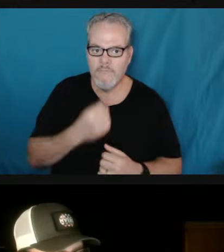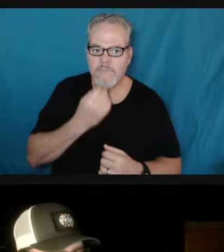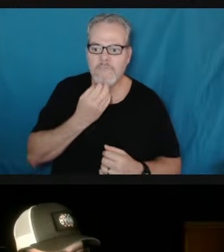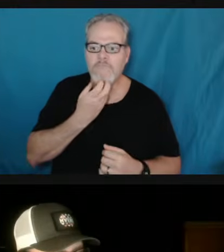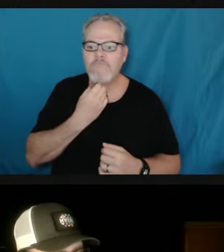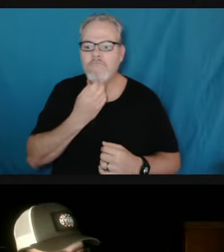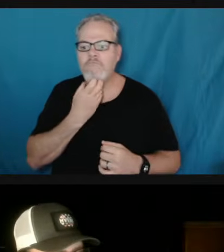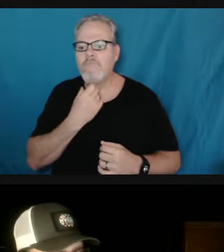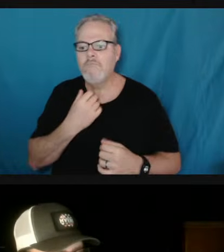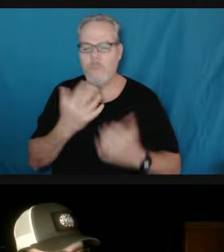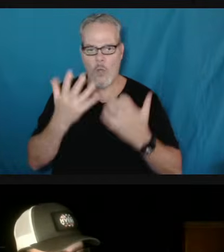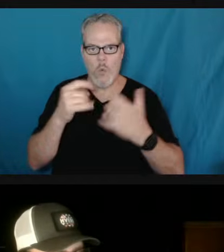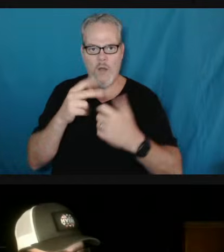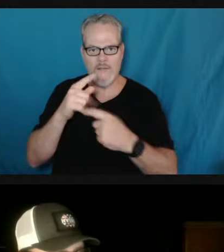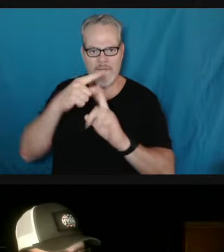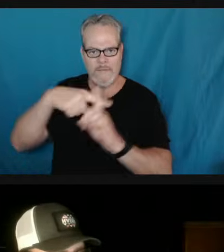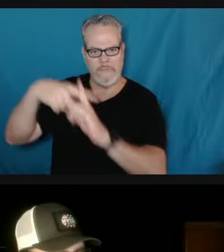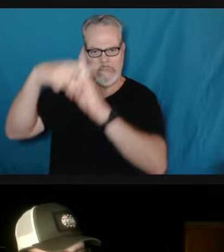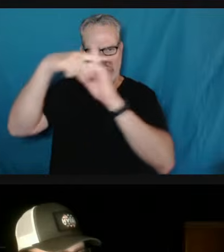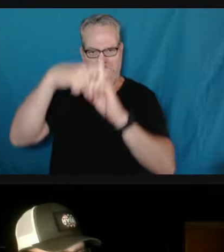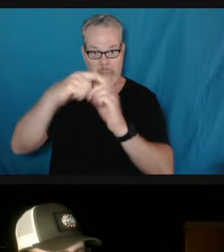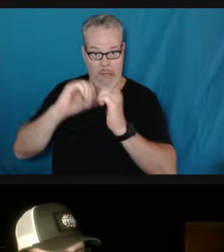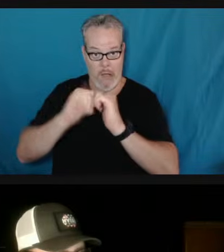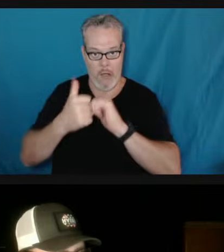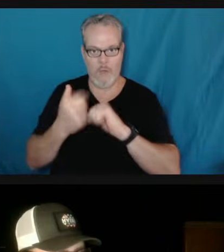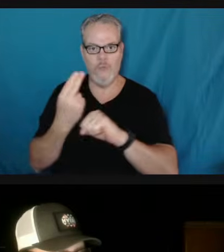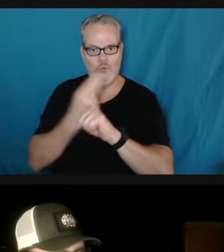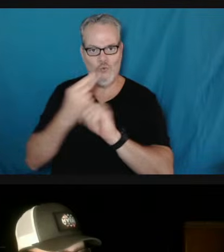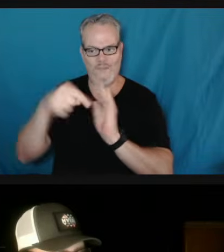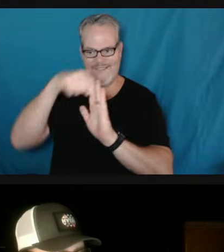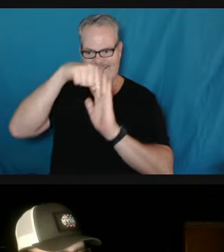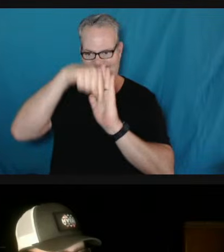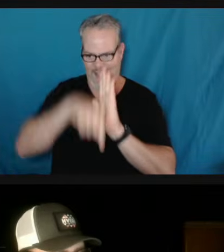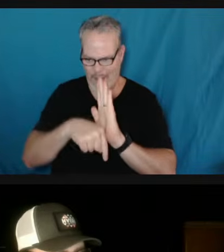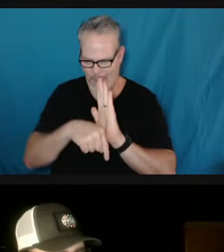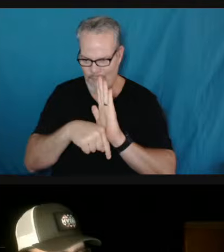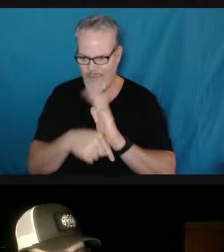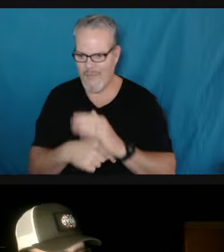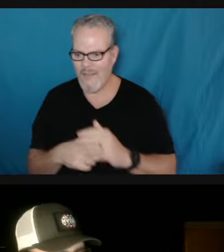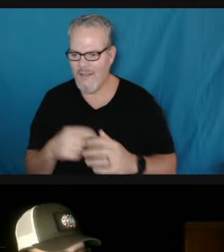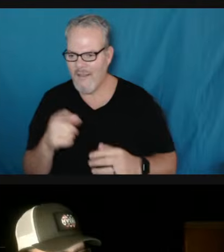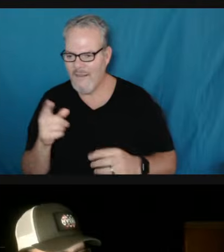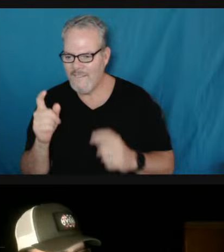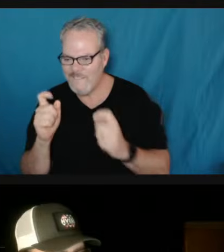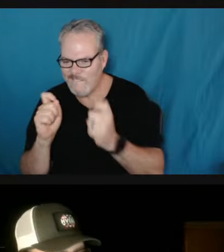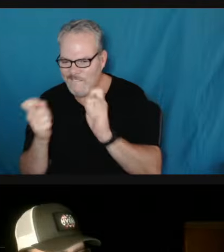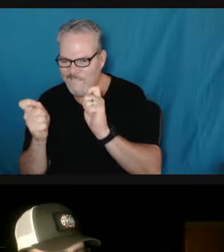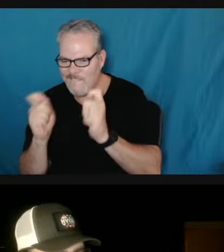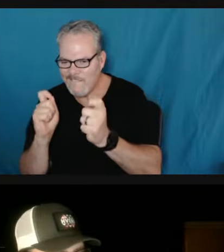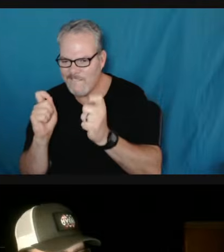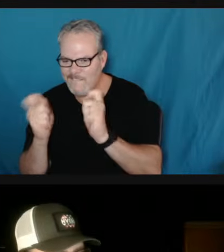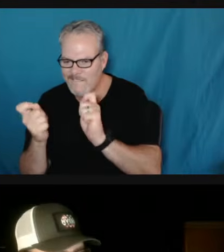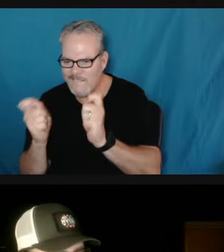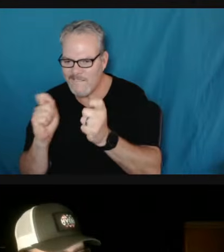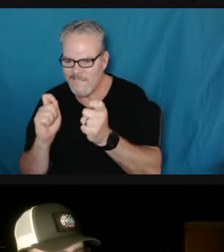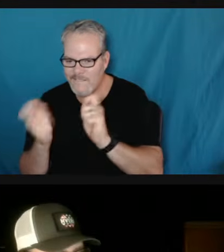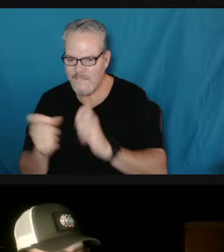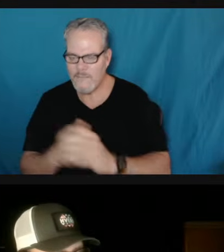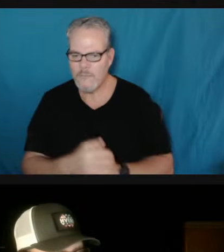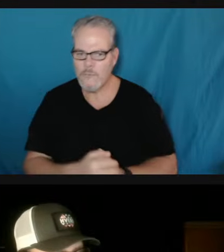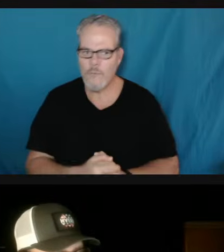depth, which, okay, let's come back to here and force it to reload. All